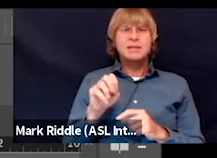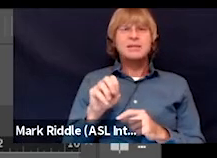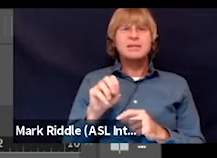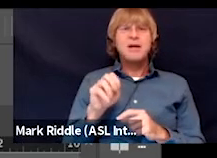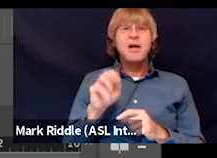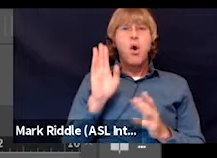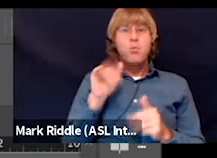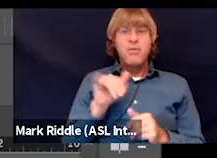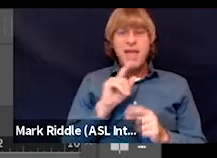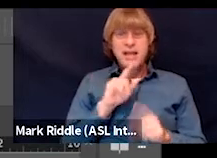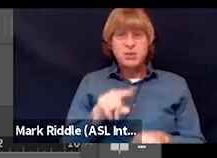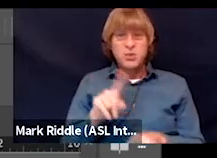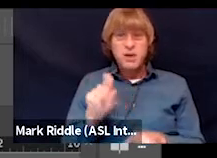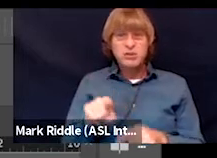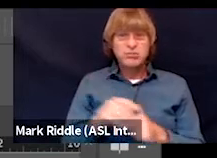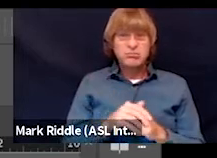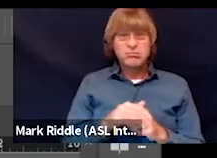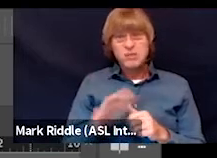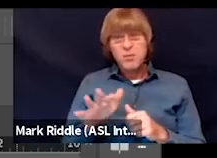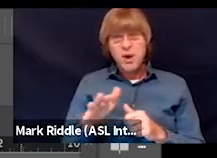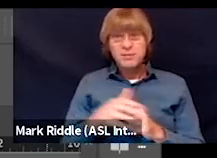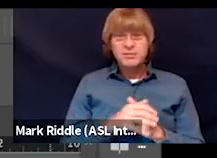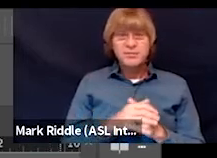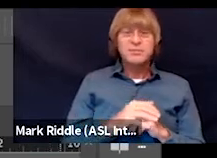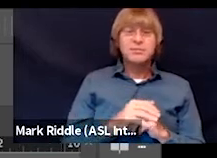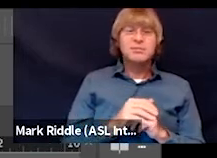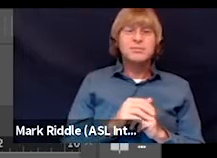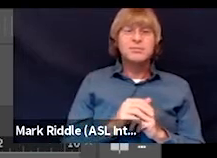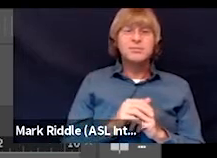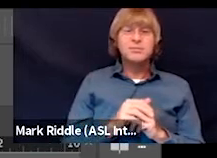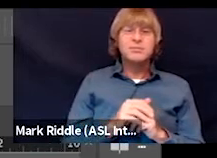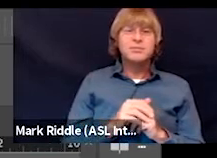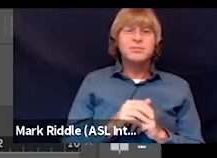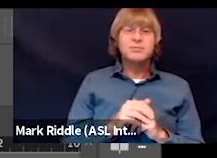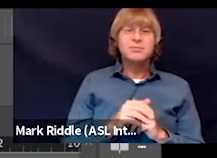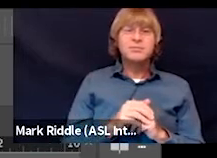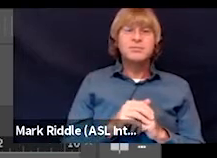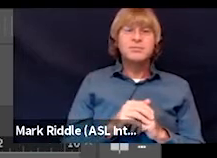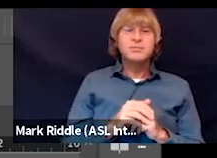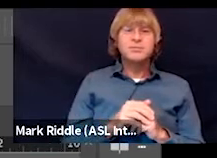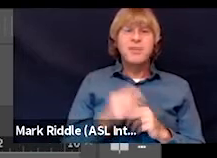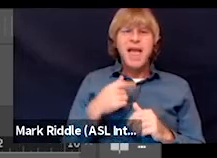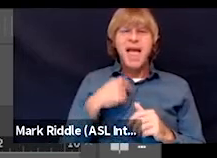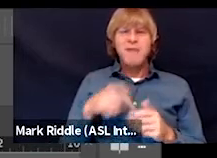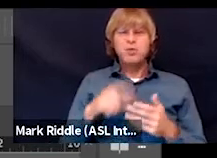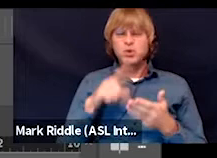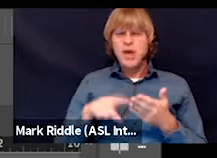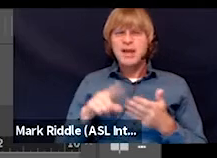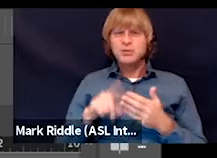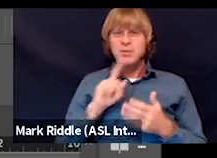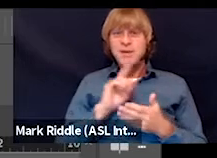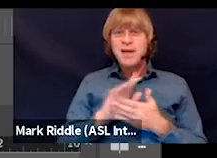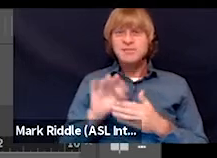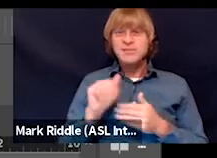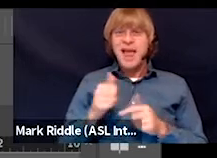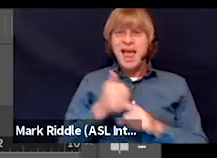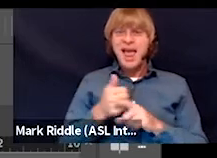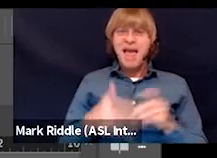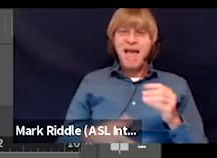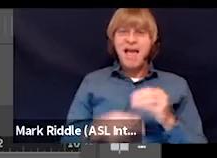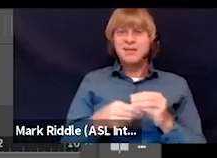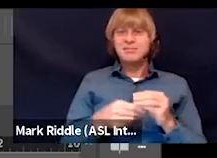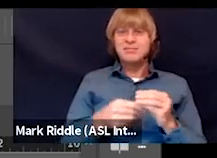hopefully that answers the question somewhat. It's not, it gives me something to look into because it would be nice if you could actually add